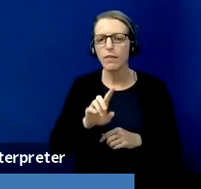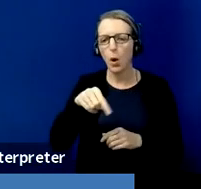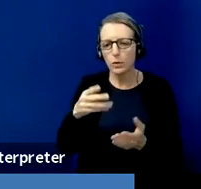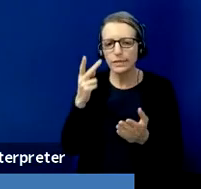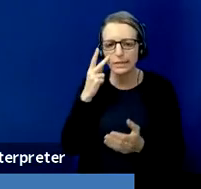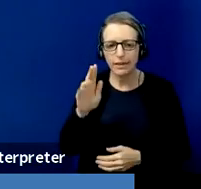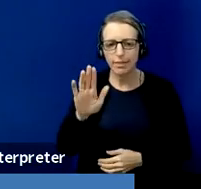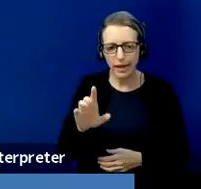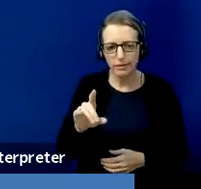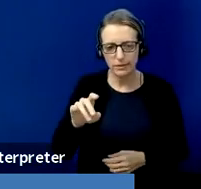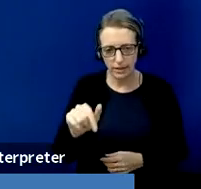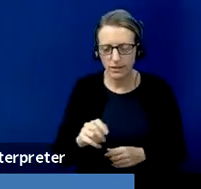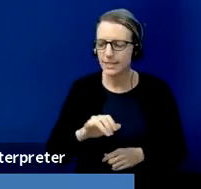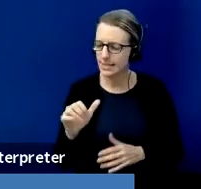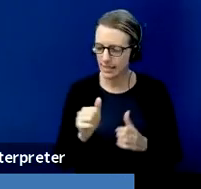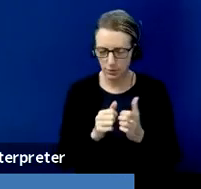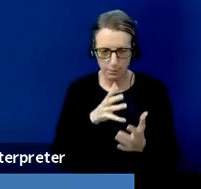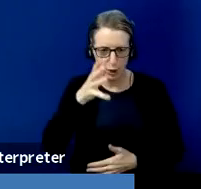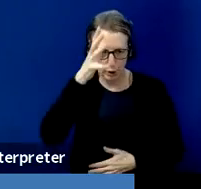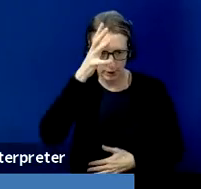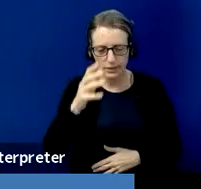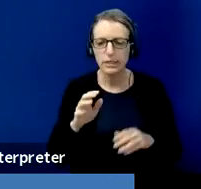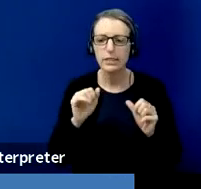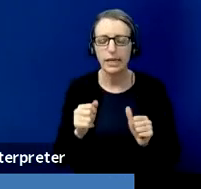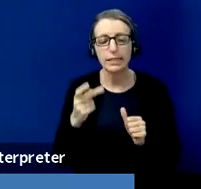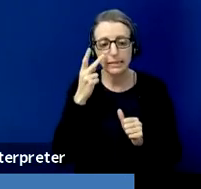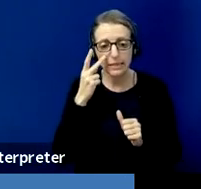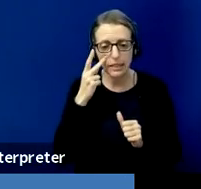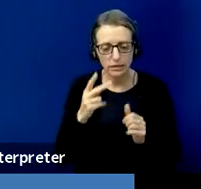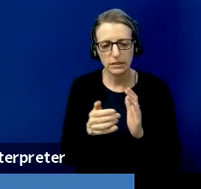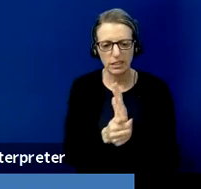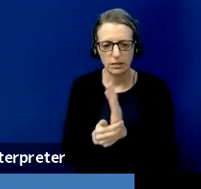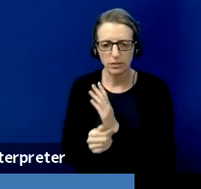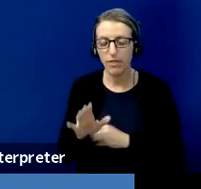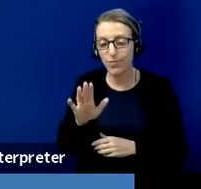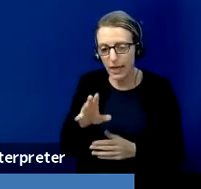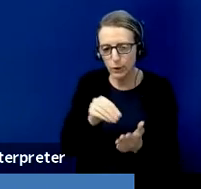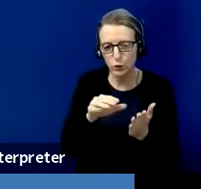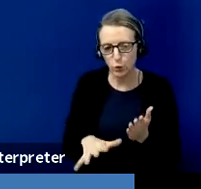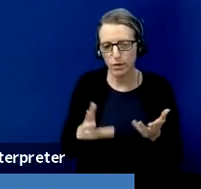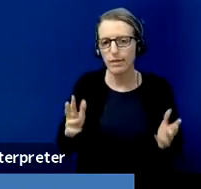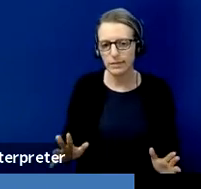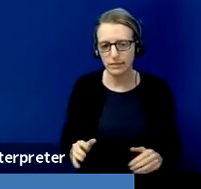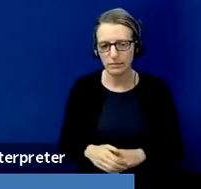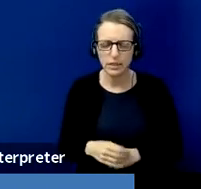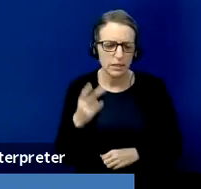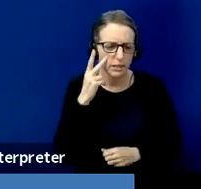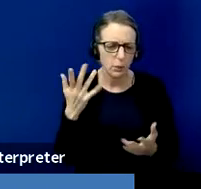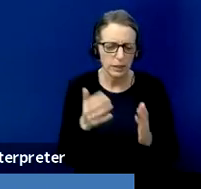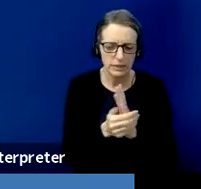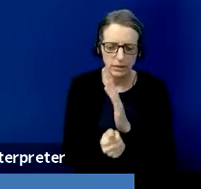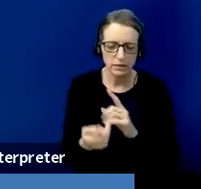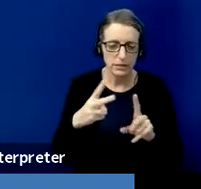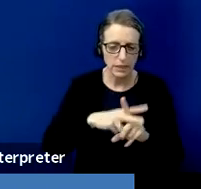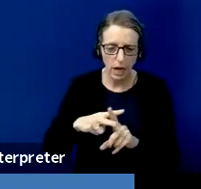with parents. So parents have access to see the skills as well. So they can see what skills are assigned. They can see what